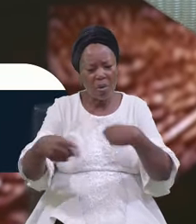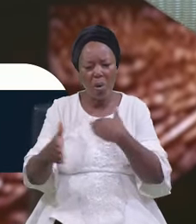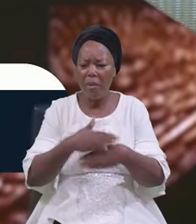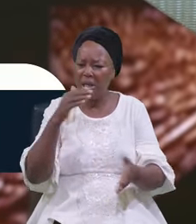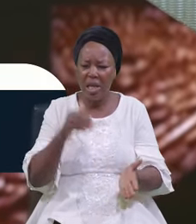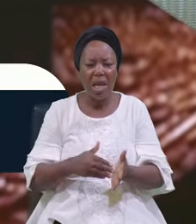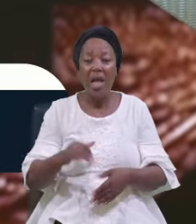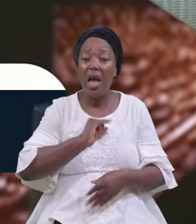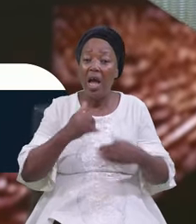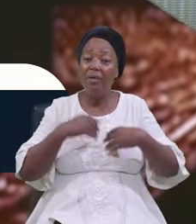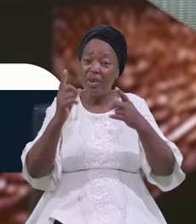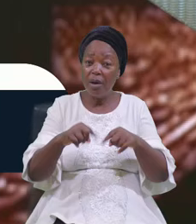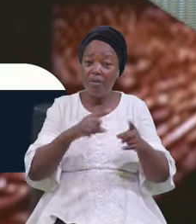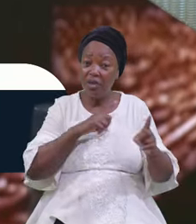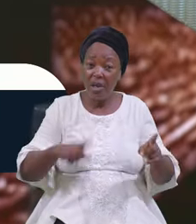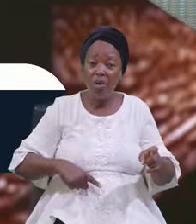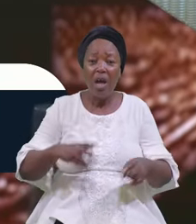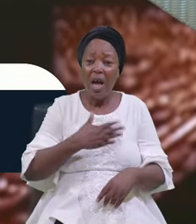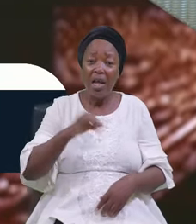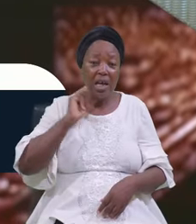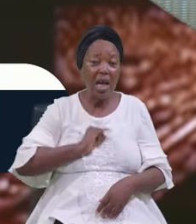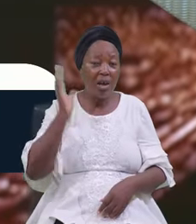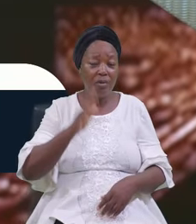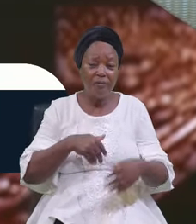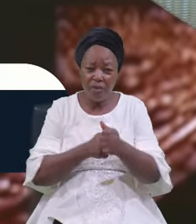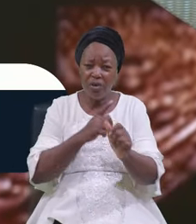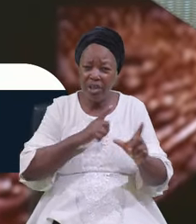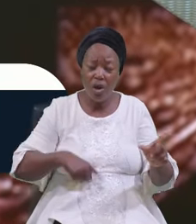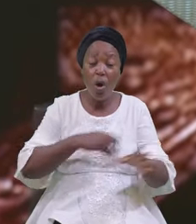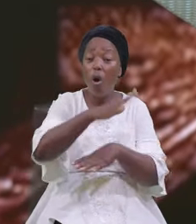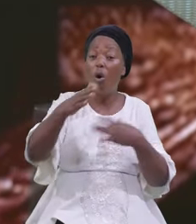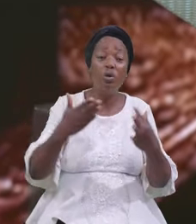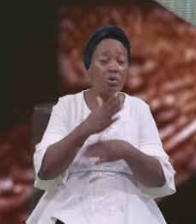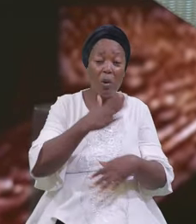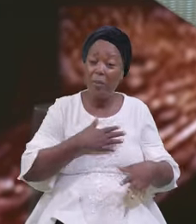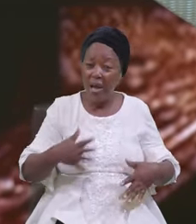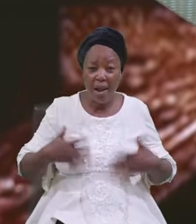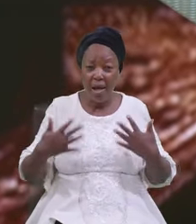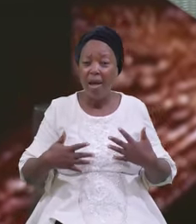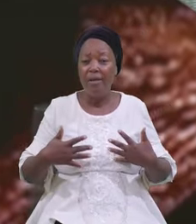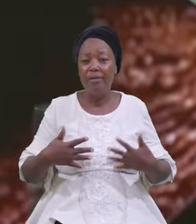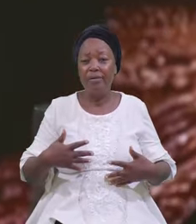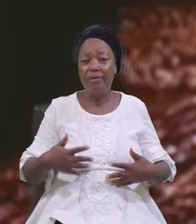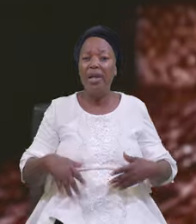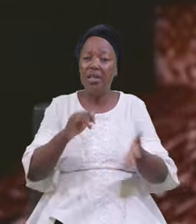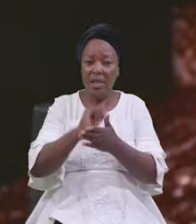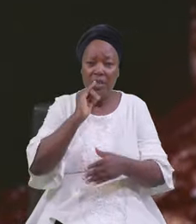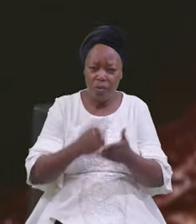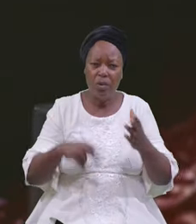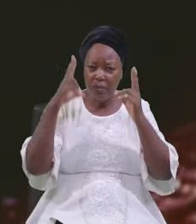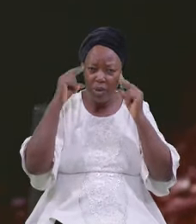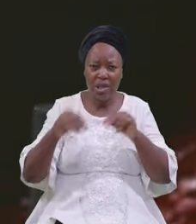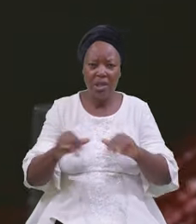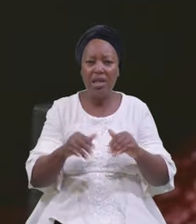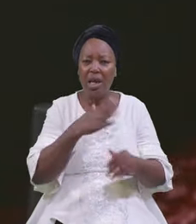I've come to the Lord, and I will follow the Lord for the rest of my life. That's what Peter did. That's what